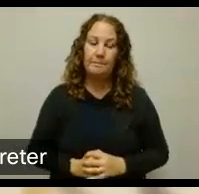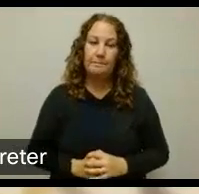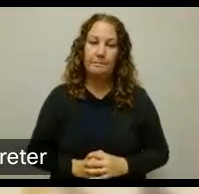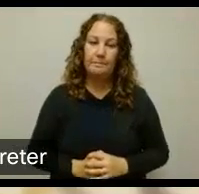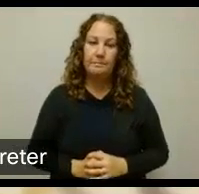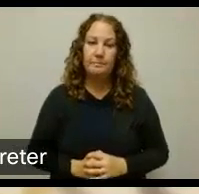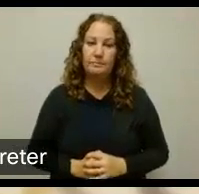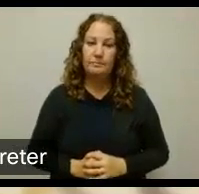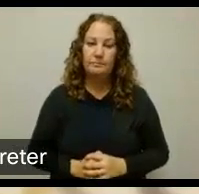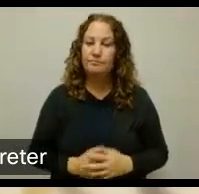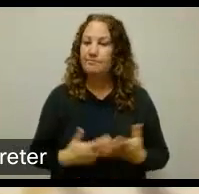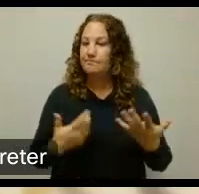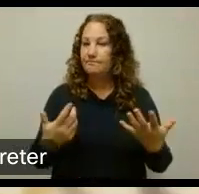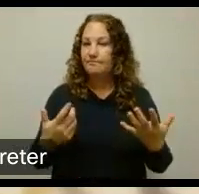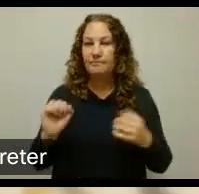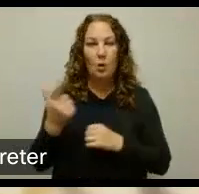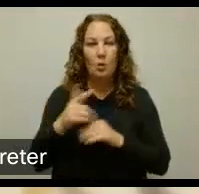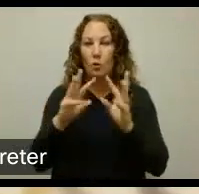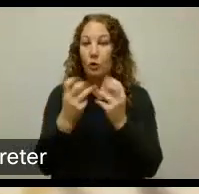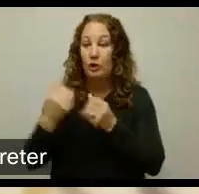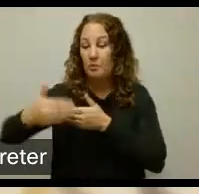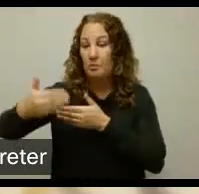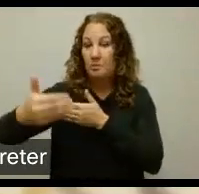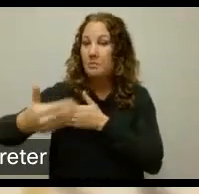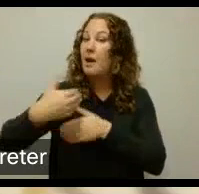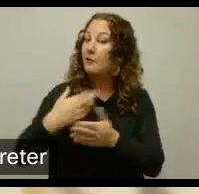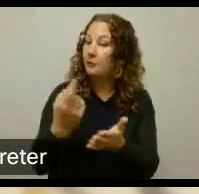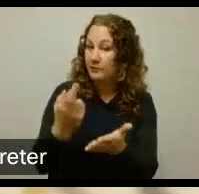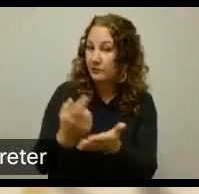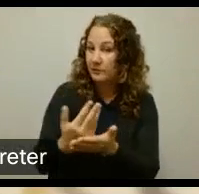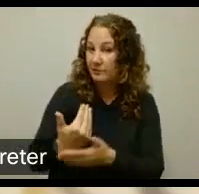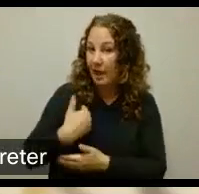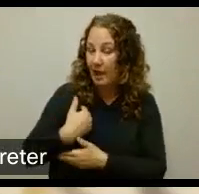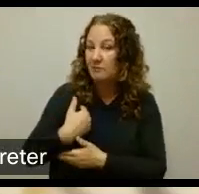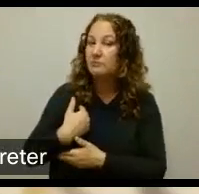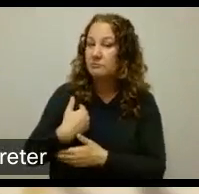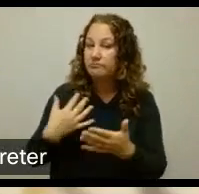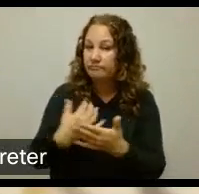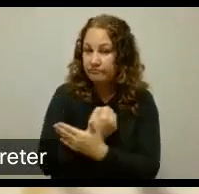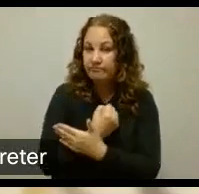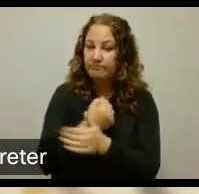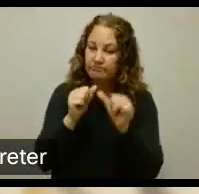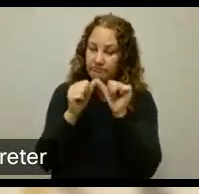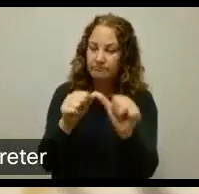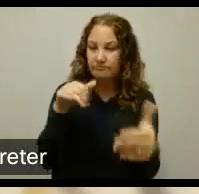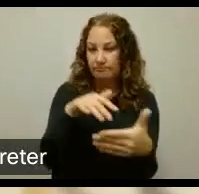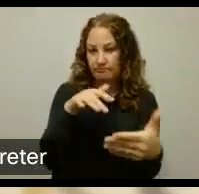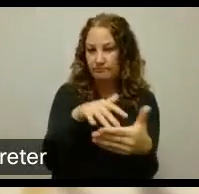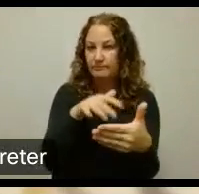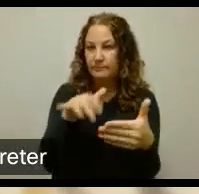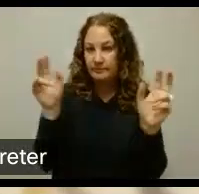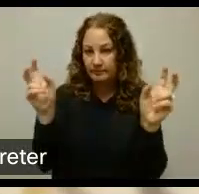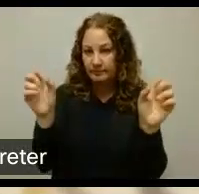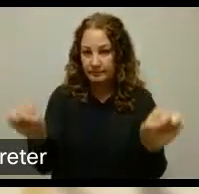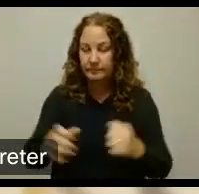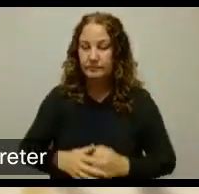So like all of these workshops, we have a couple of resources that you can use to continue to study on this topic. We